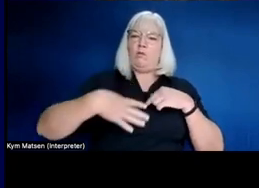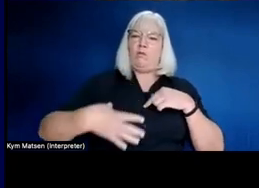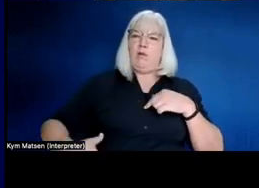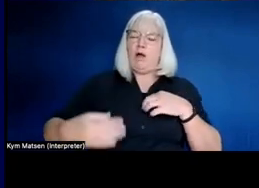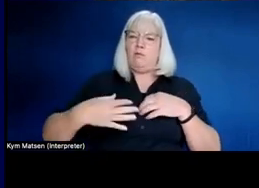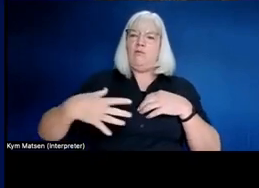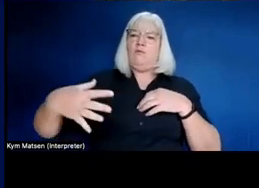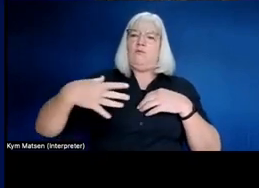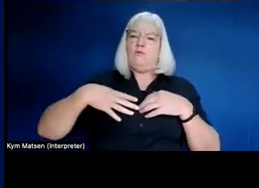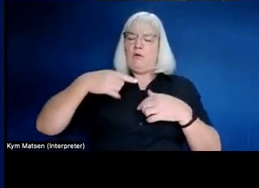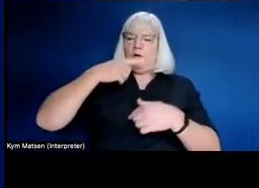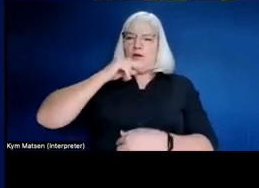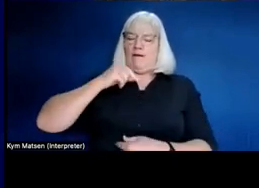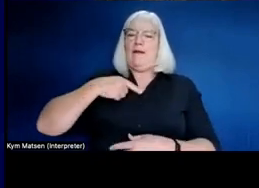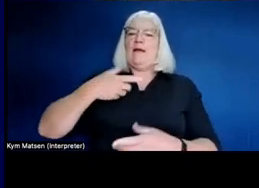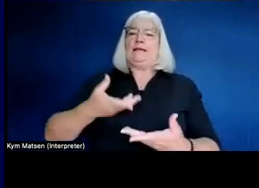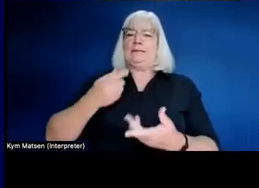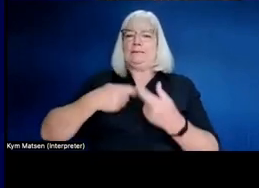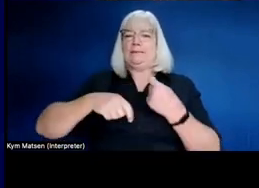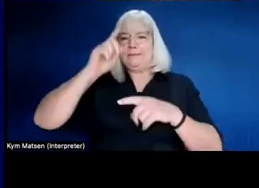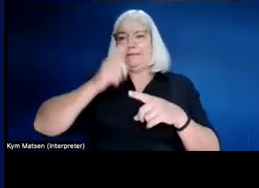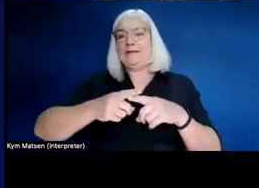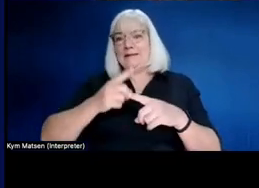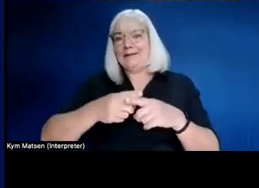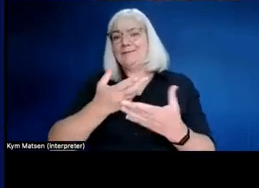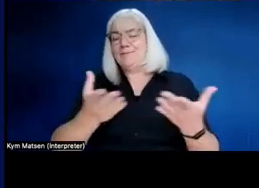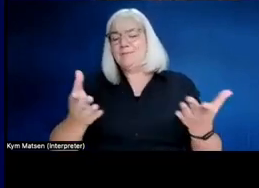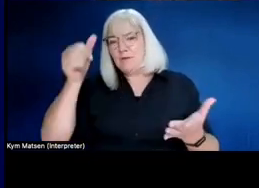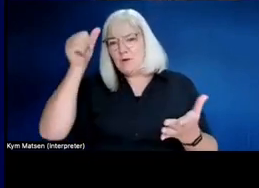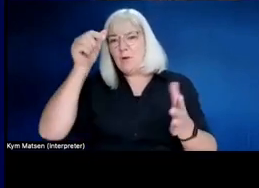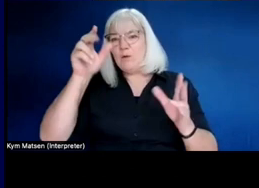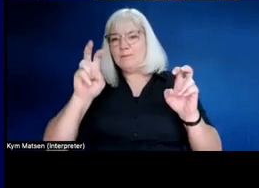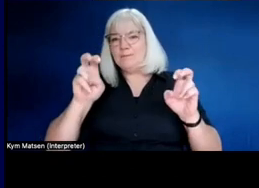in the child's lungs, which can make them quite sick, which we know as aspiration.